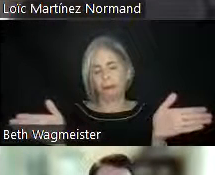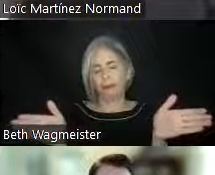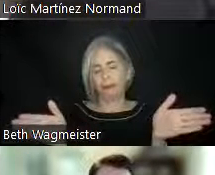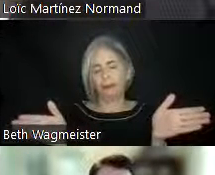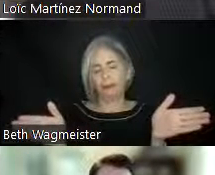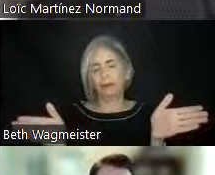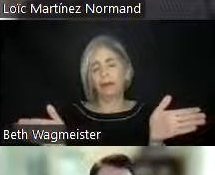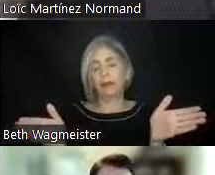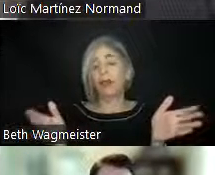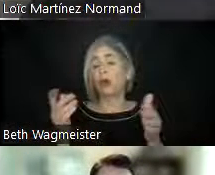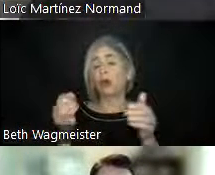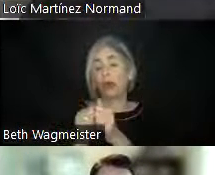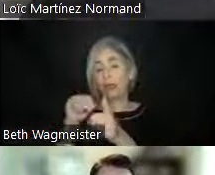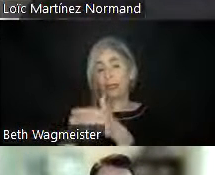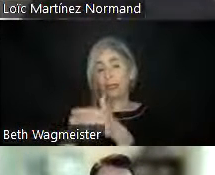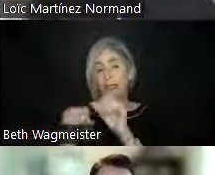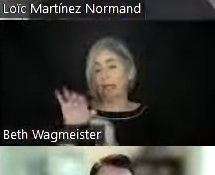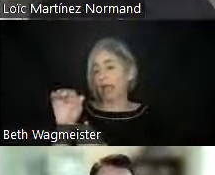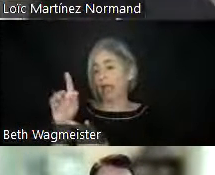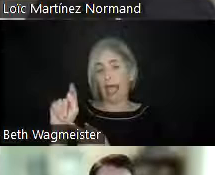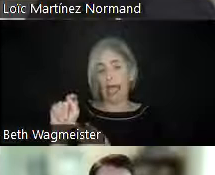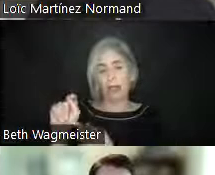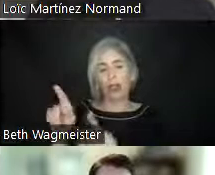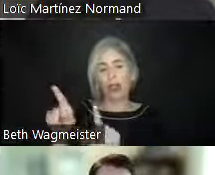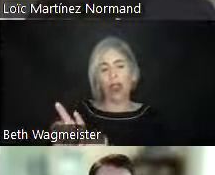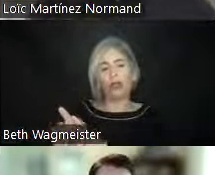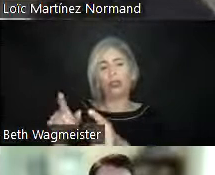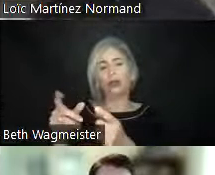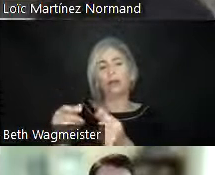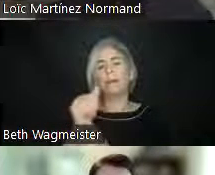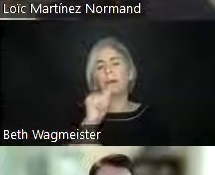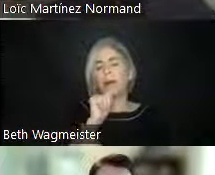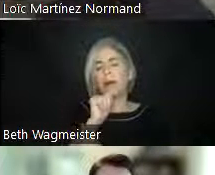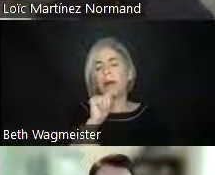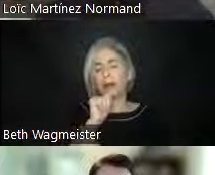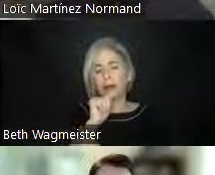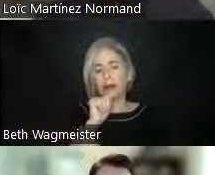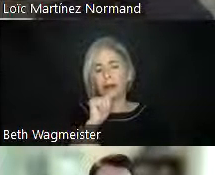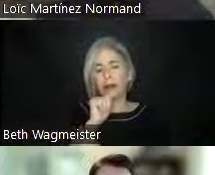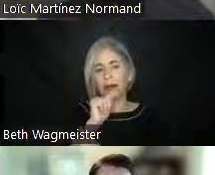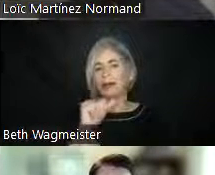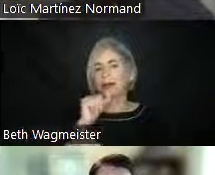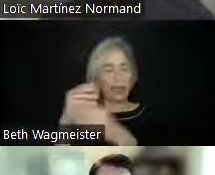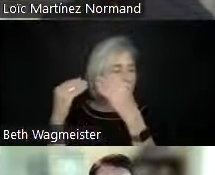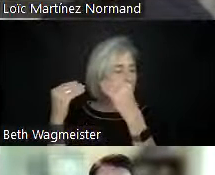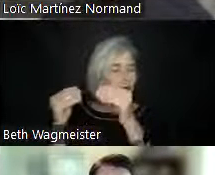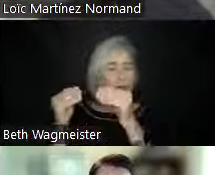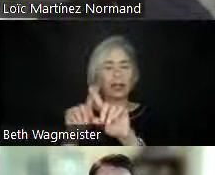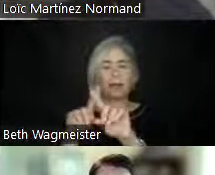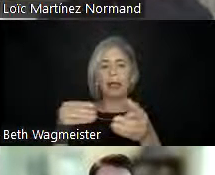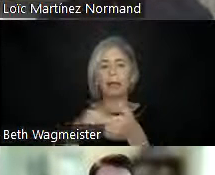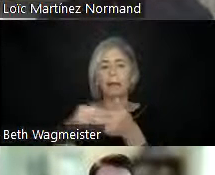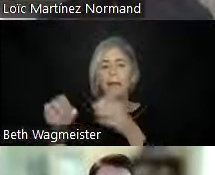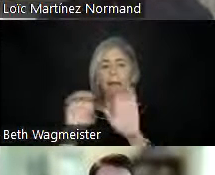And in the Accessibility Act, this will also be done by private actors, but still it's not the market, it's the buying organization